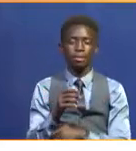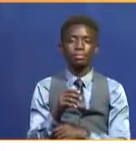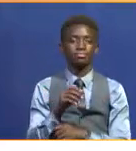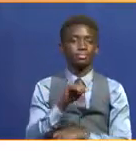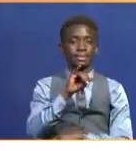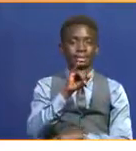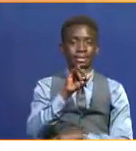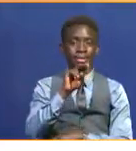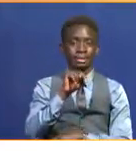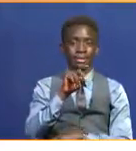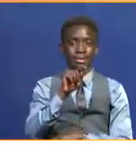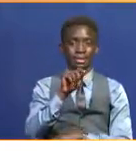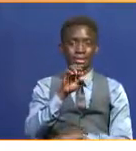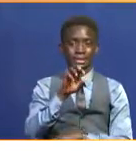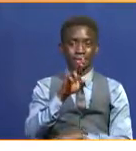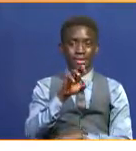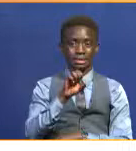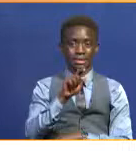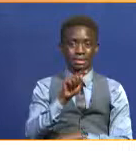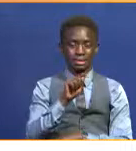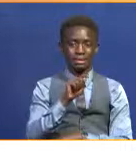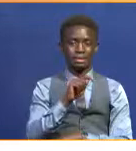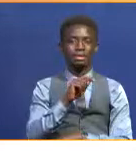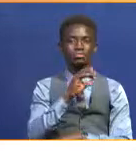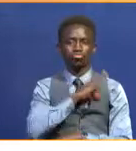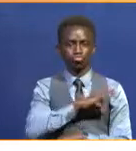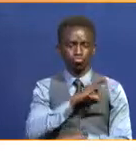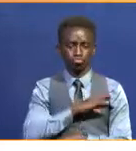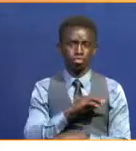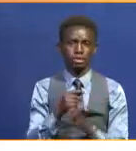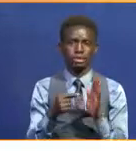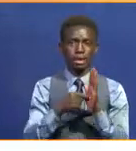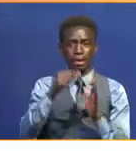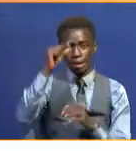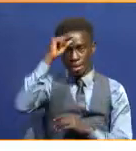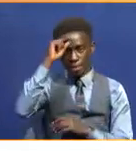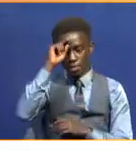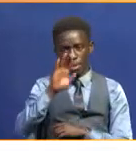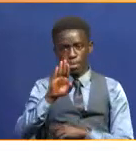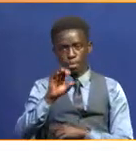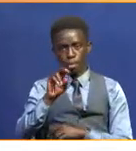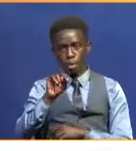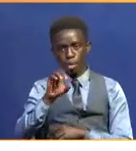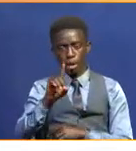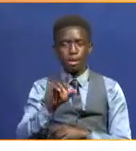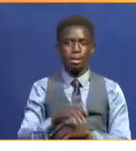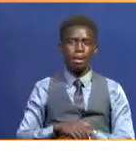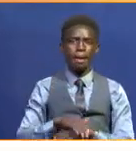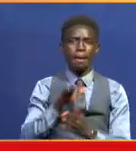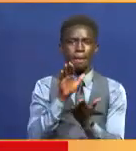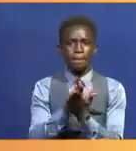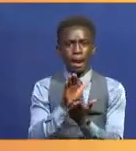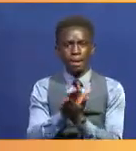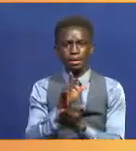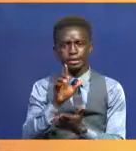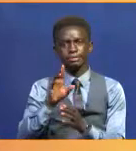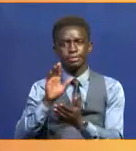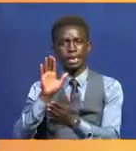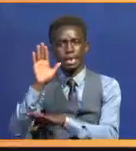earning securities, like the government bonds, the bank deposits, it is generally